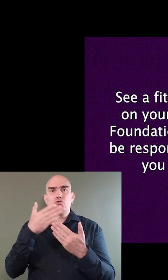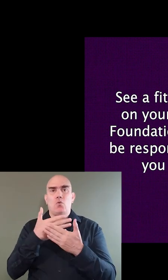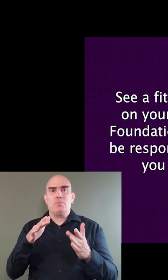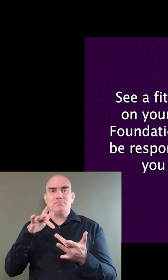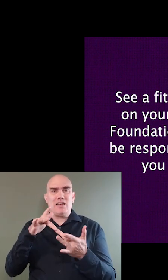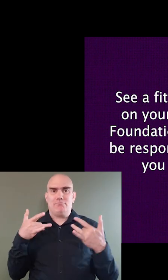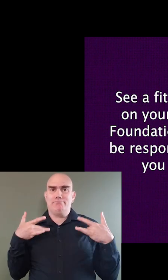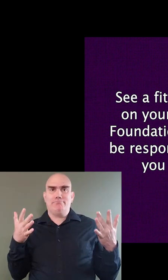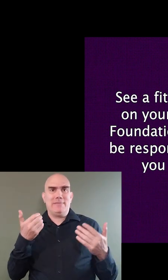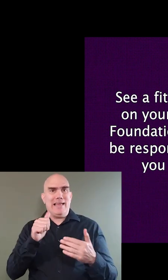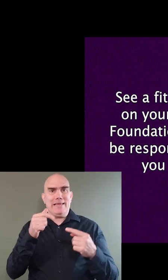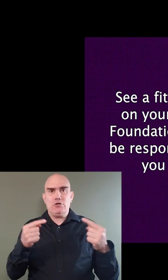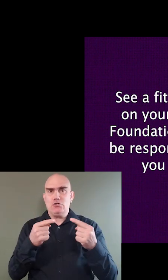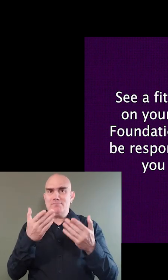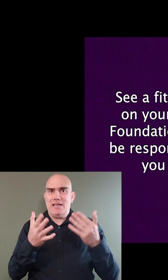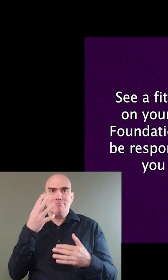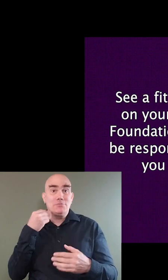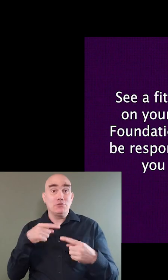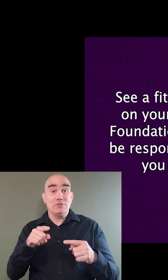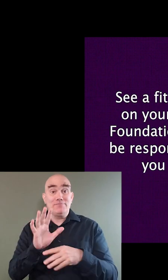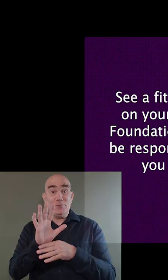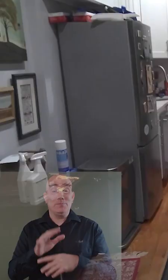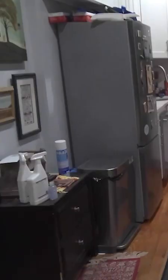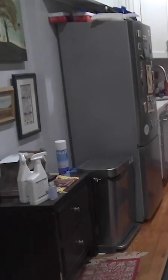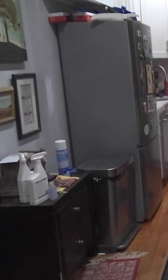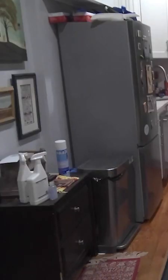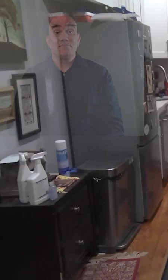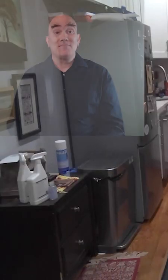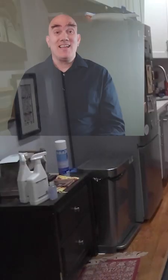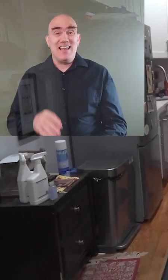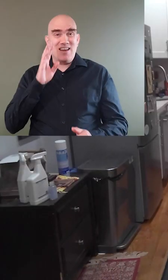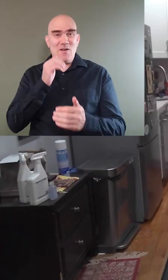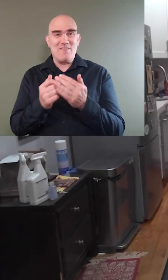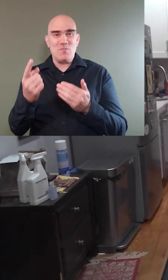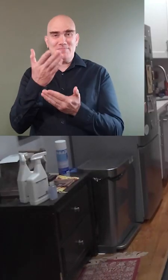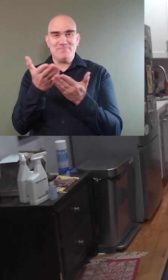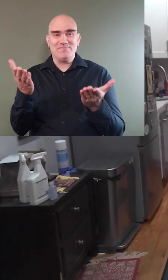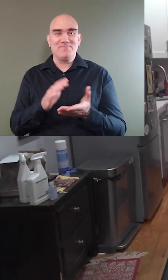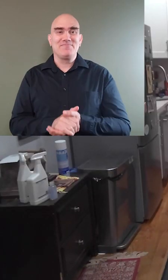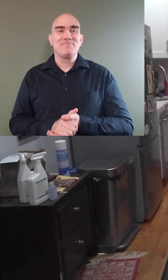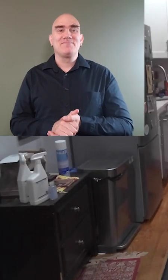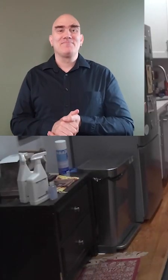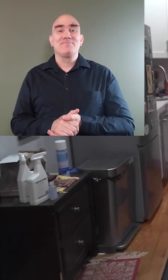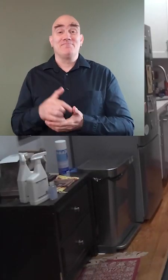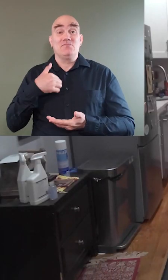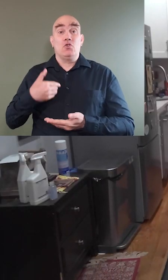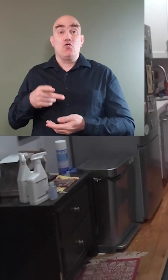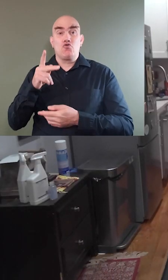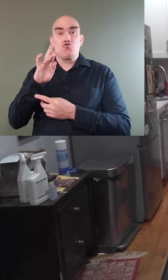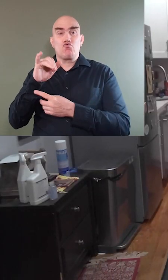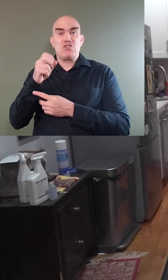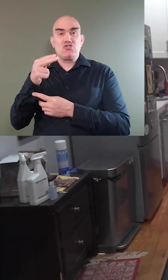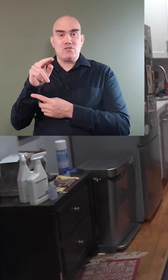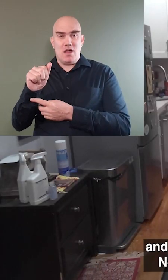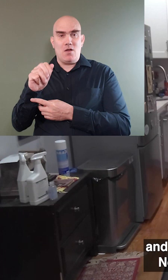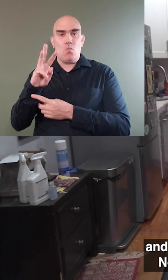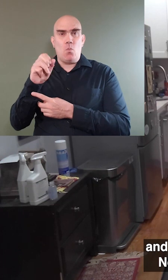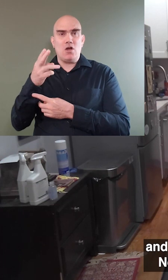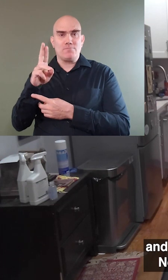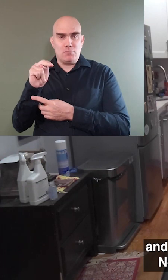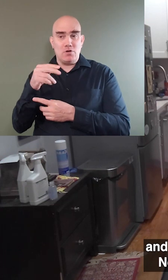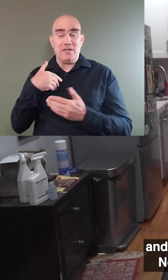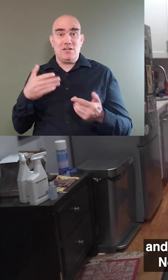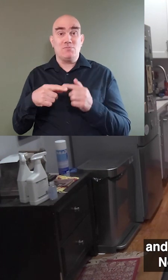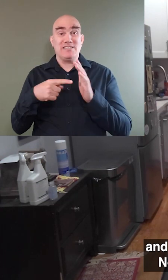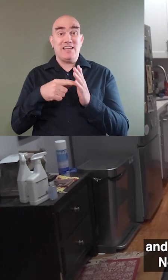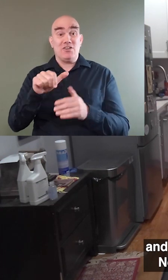injury or harm you sustain as a result of this video. Hi everybody, I'm Krishna Washburn and I'm here